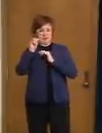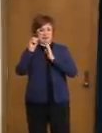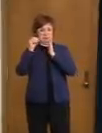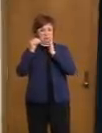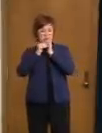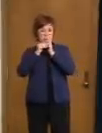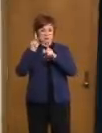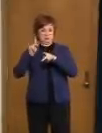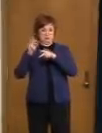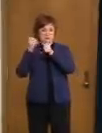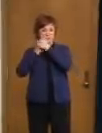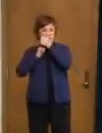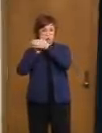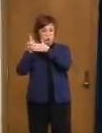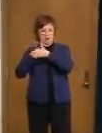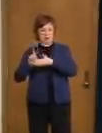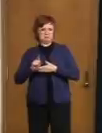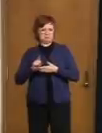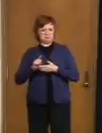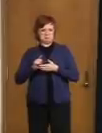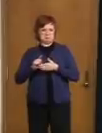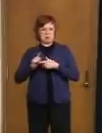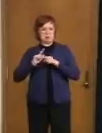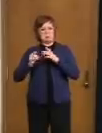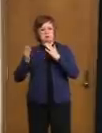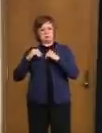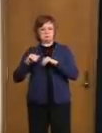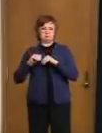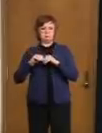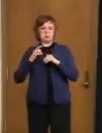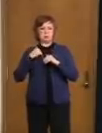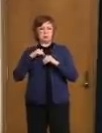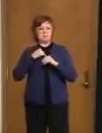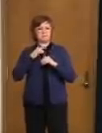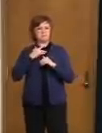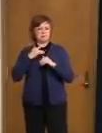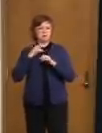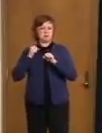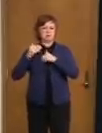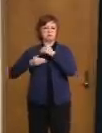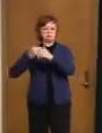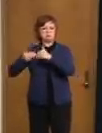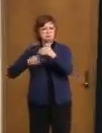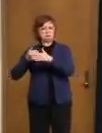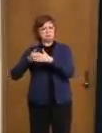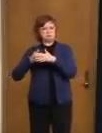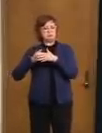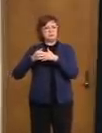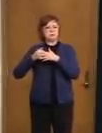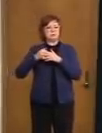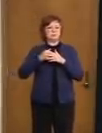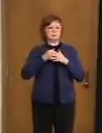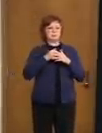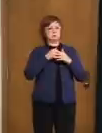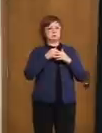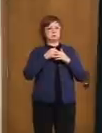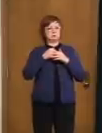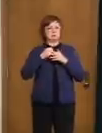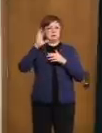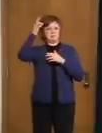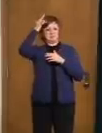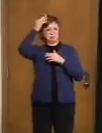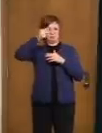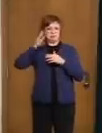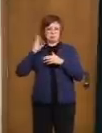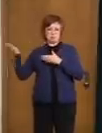deliver the couple 100,000 or the 190,000 vaccines that the federal government's going to provide us in the first 3 months. A little bit of a sluggish